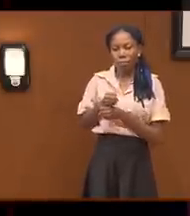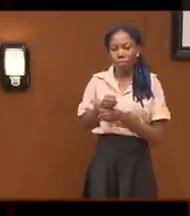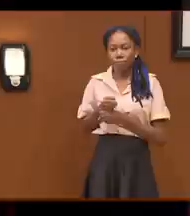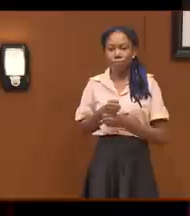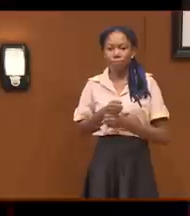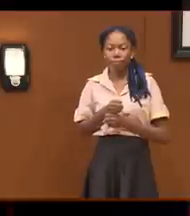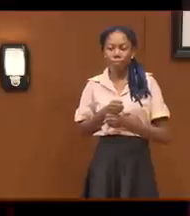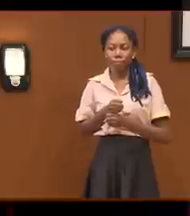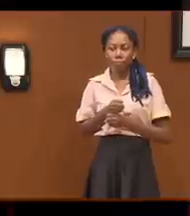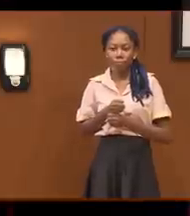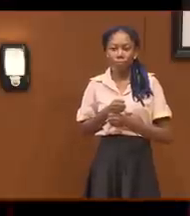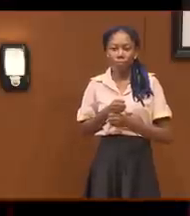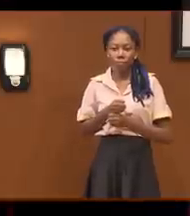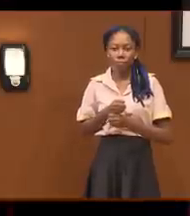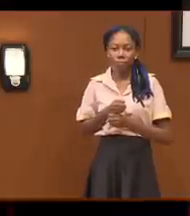This last year,